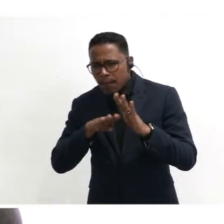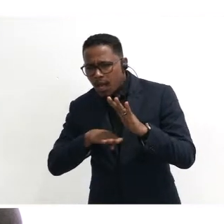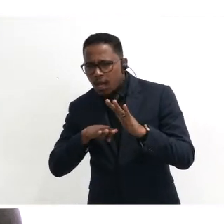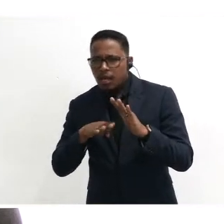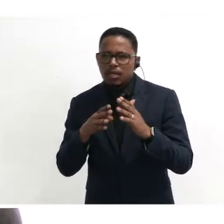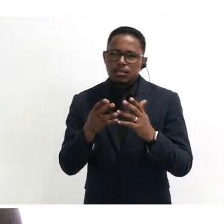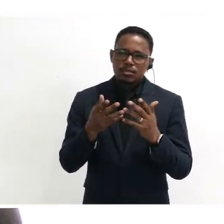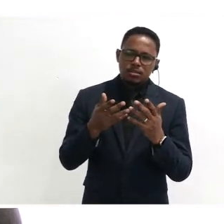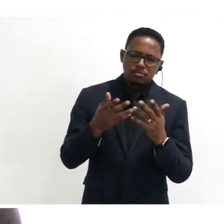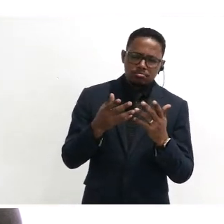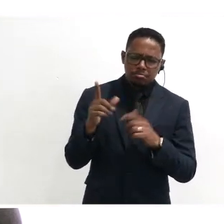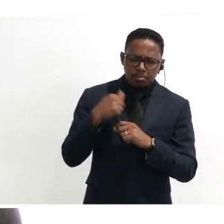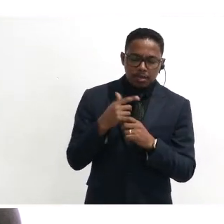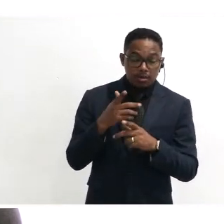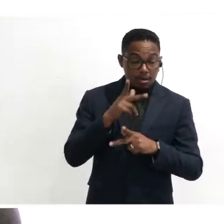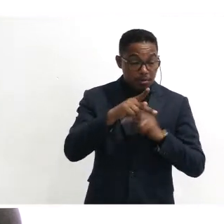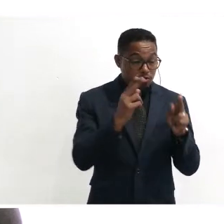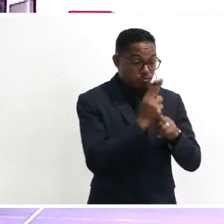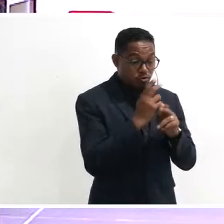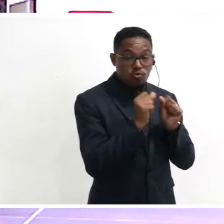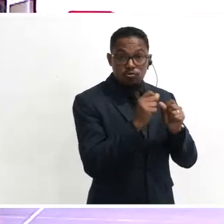demand?